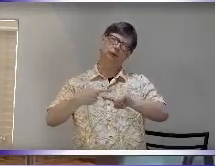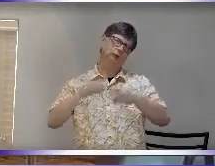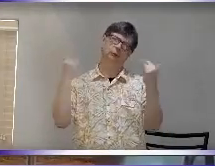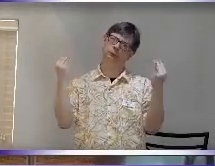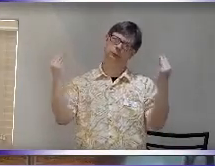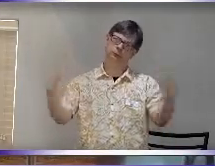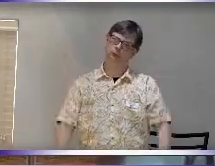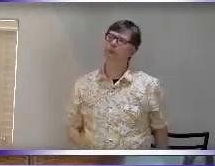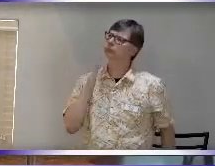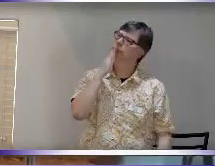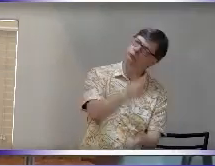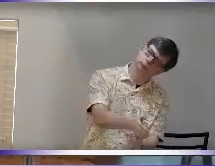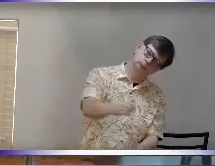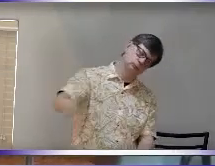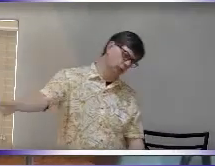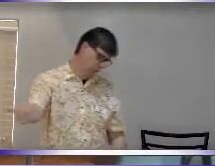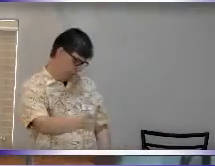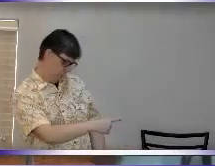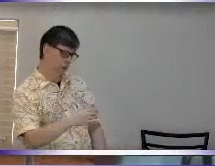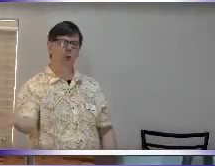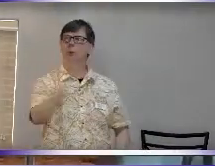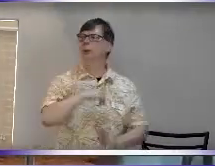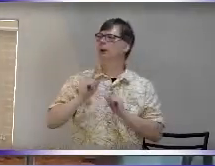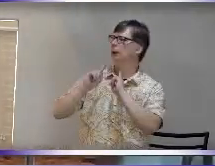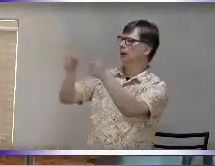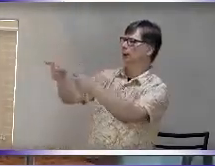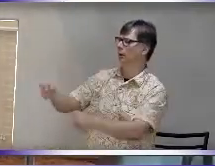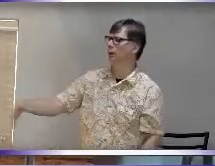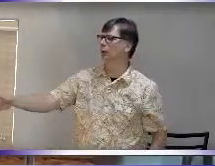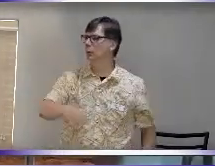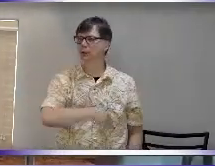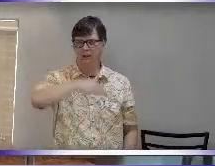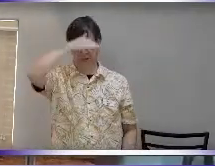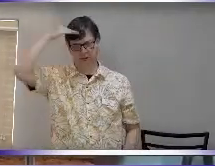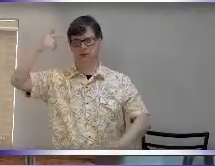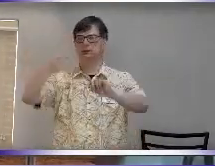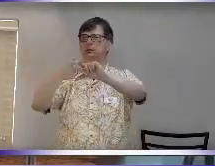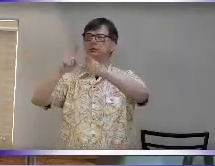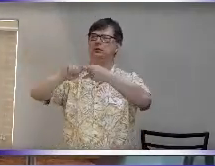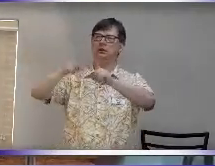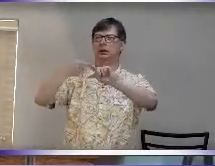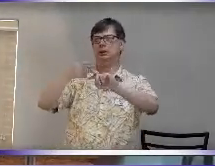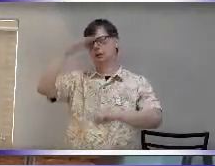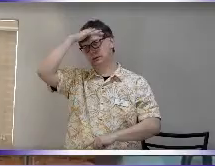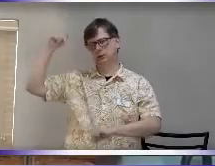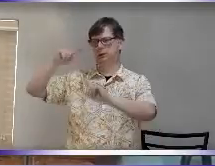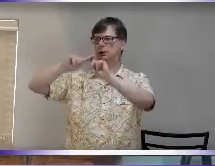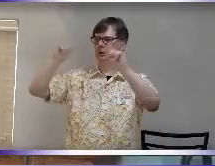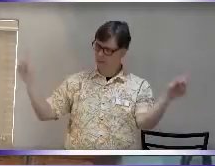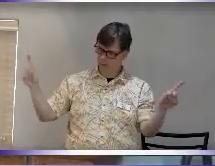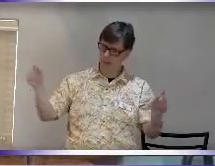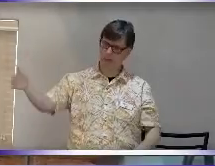the truth is, everywhere we go, we see change. We see difference.